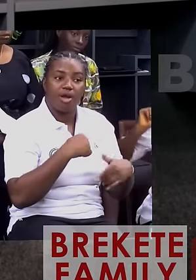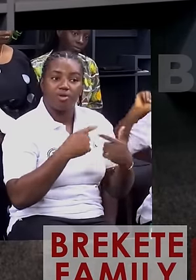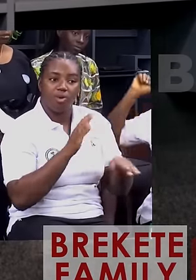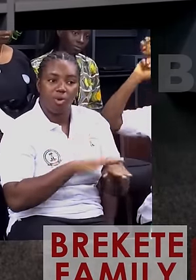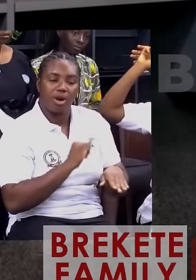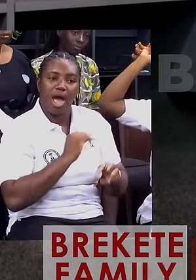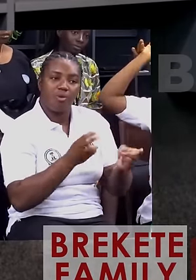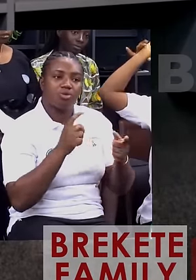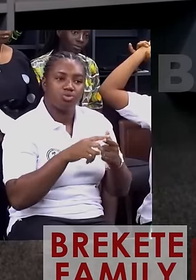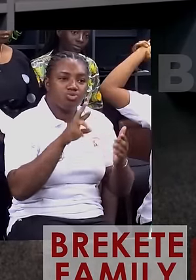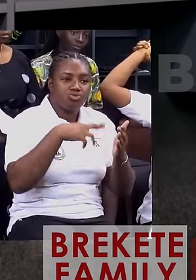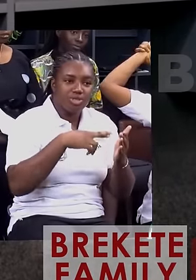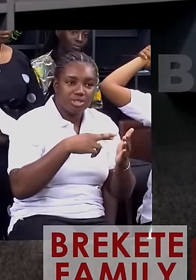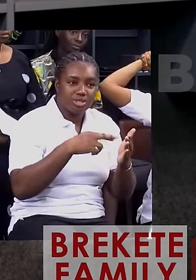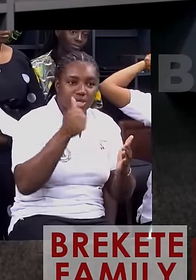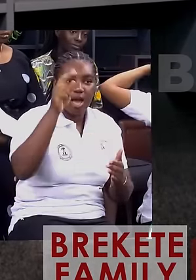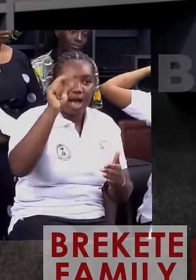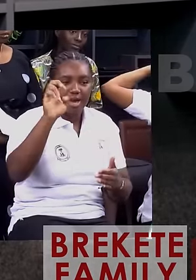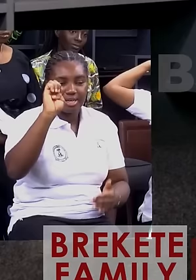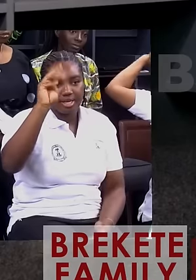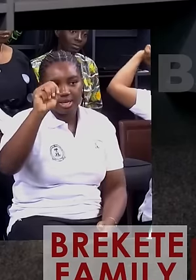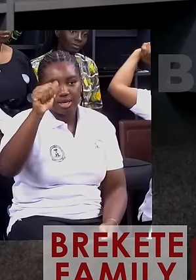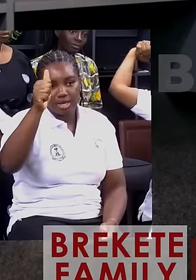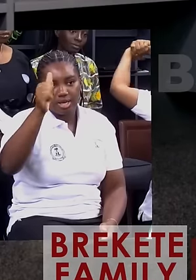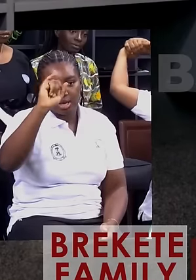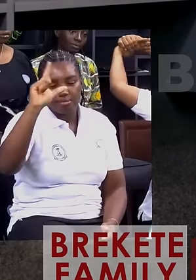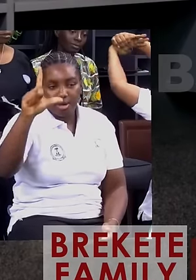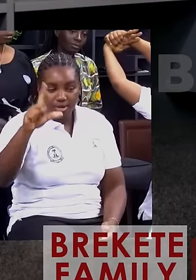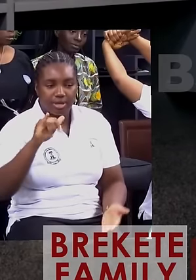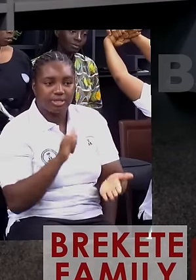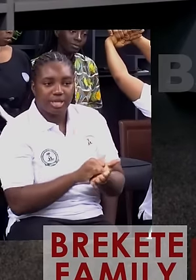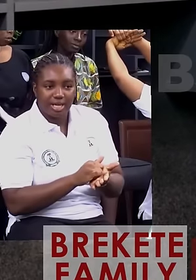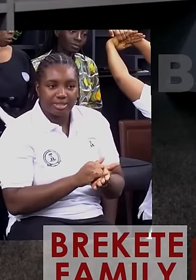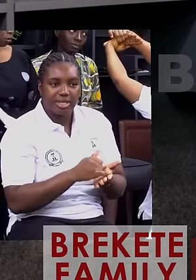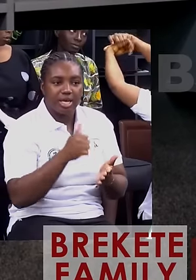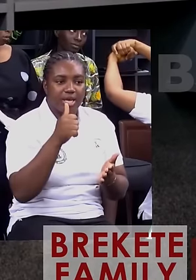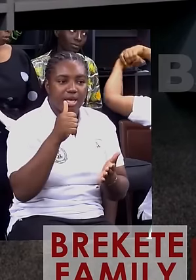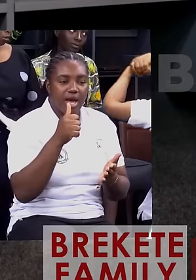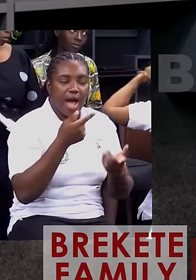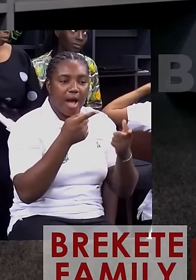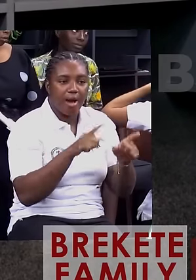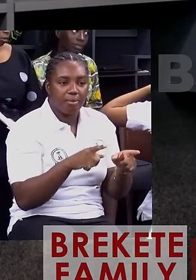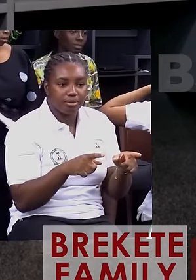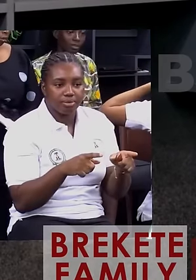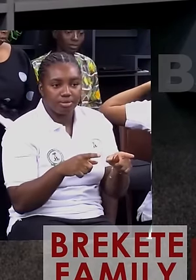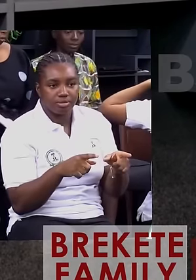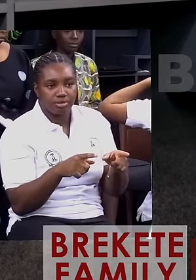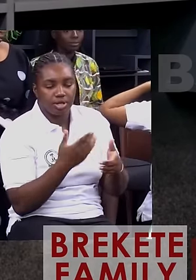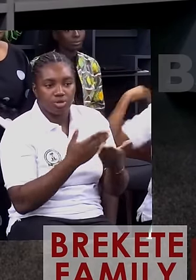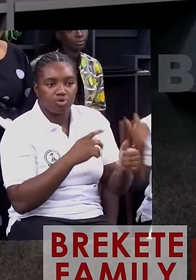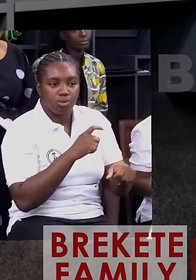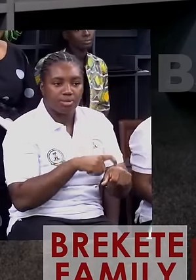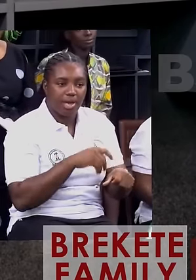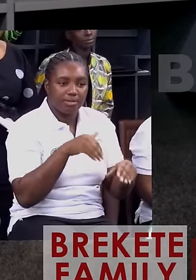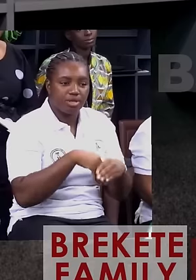to read an email that someone sent to an email that happened sometime